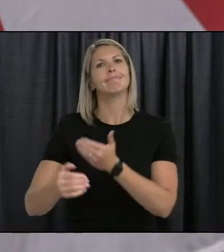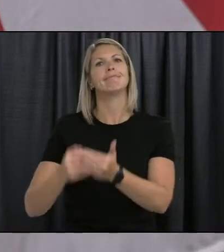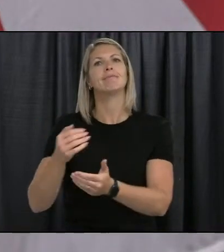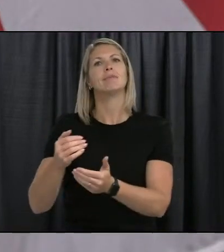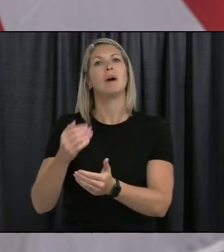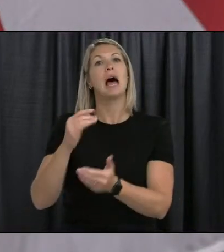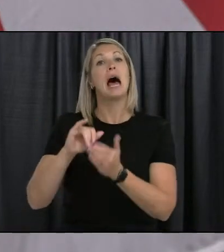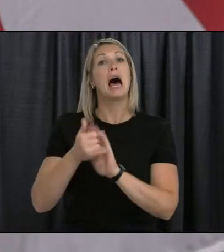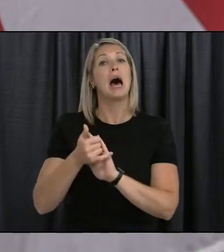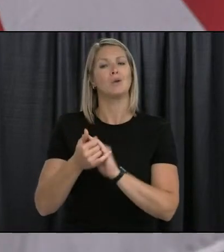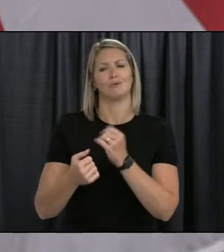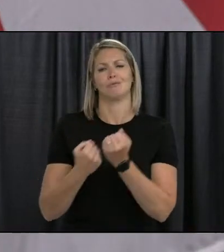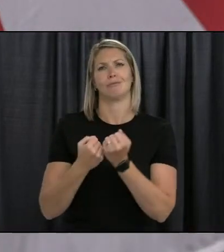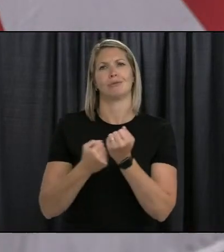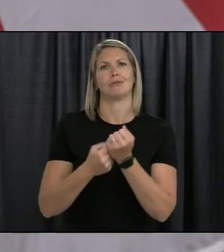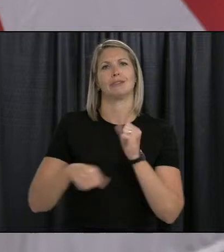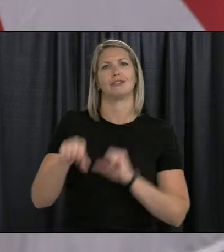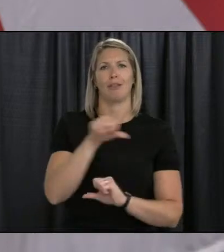everyone's support.